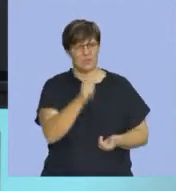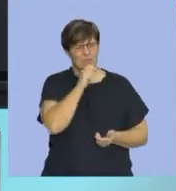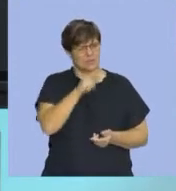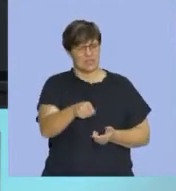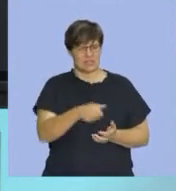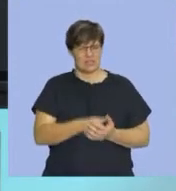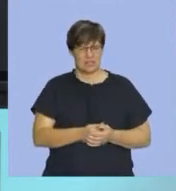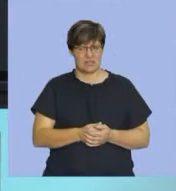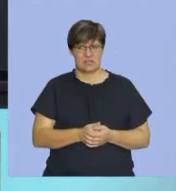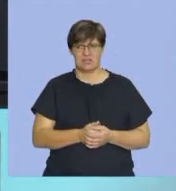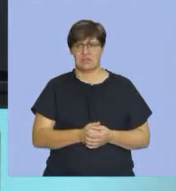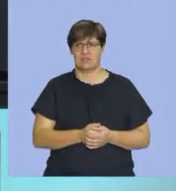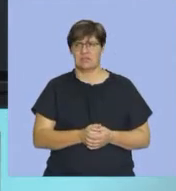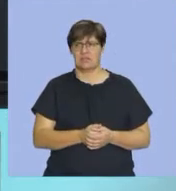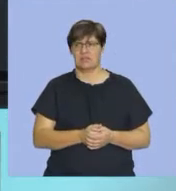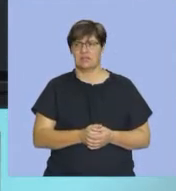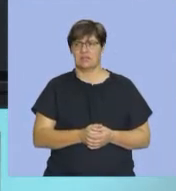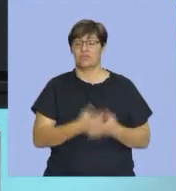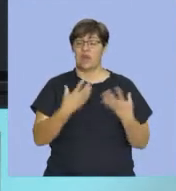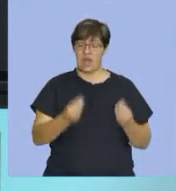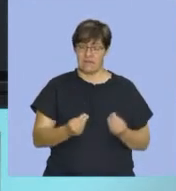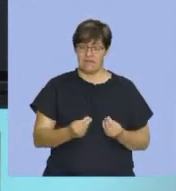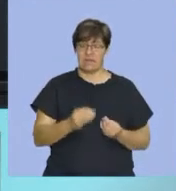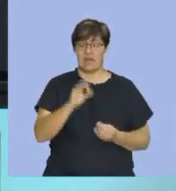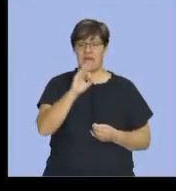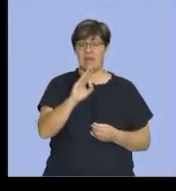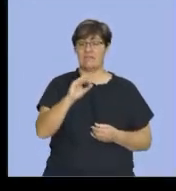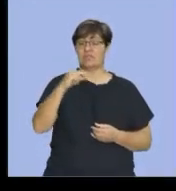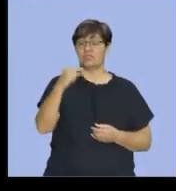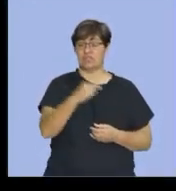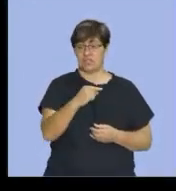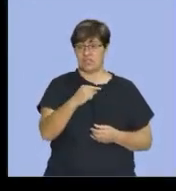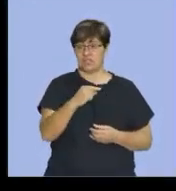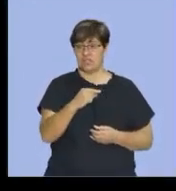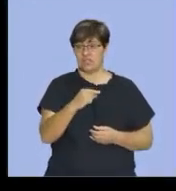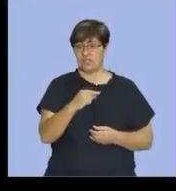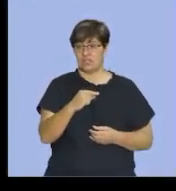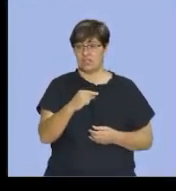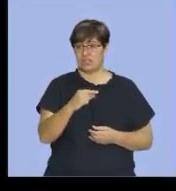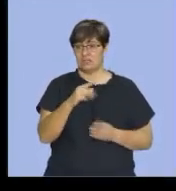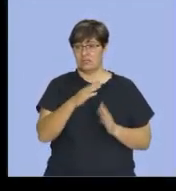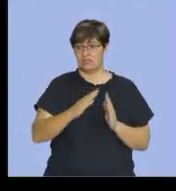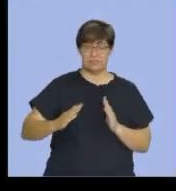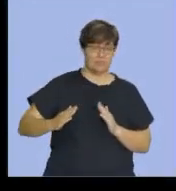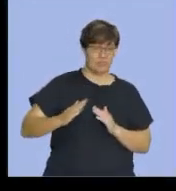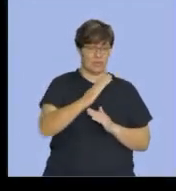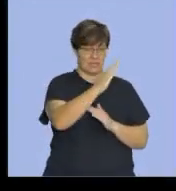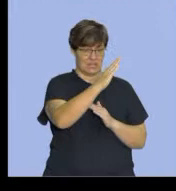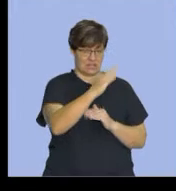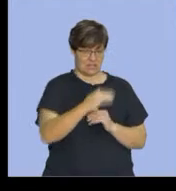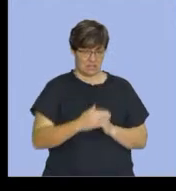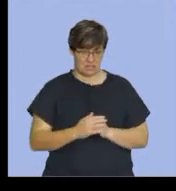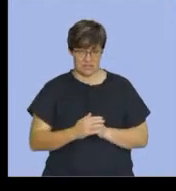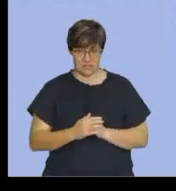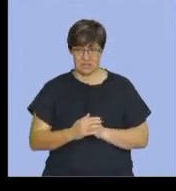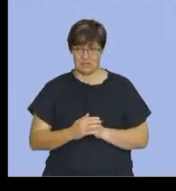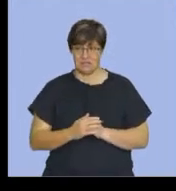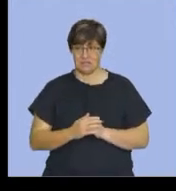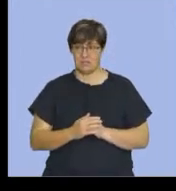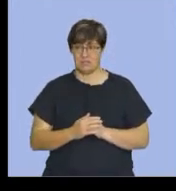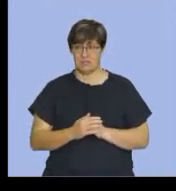it. Then we have Fg perpendicular. That's the perpendicular sign for maths. This